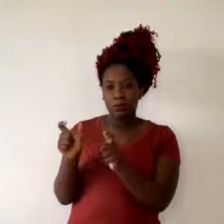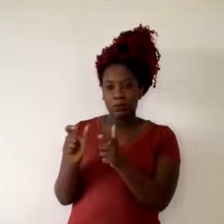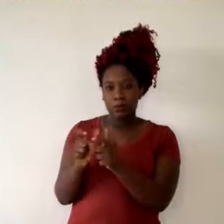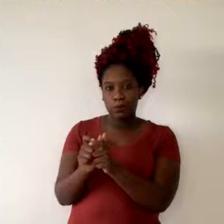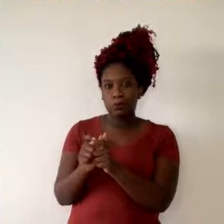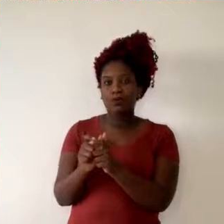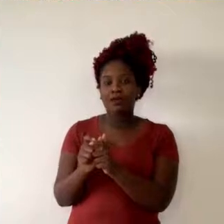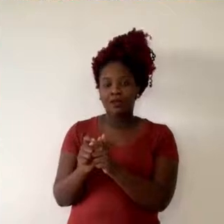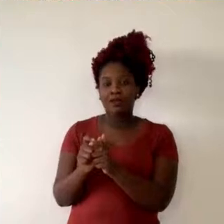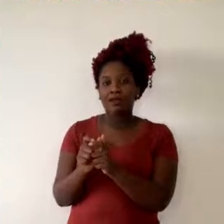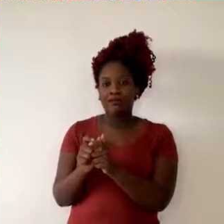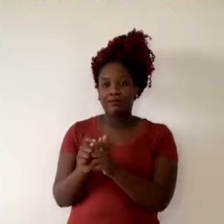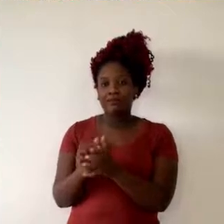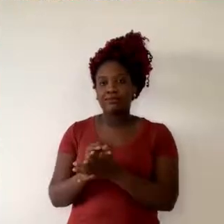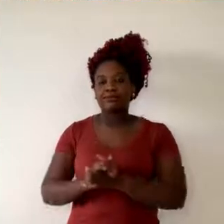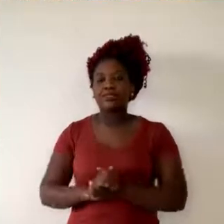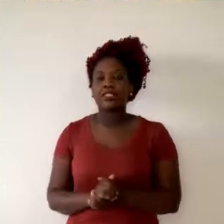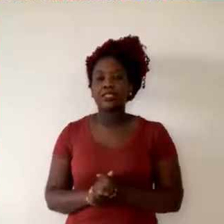that